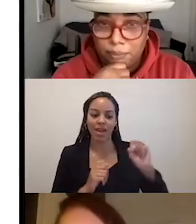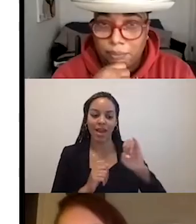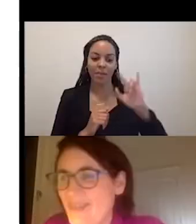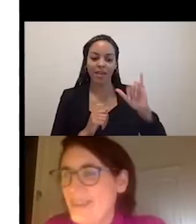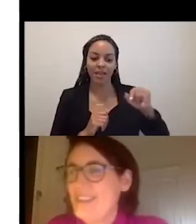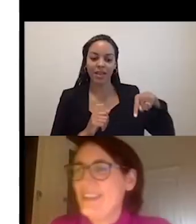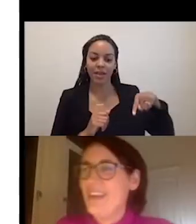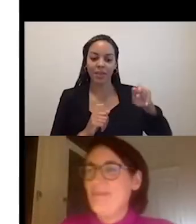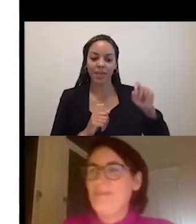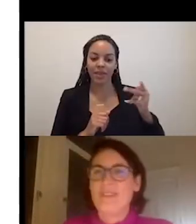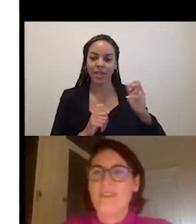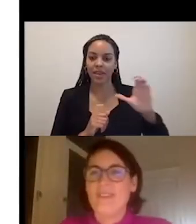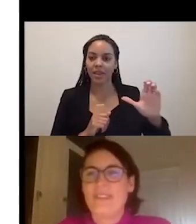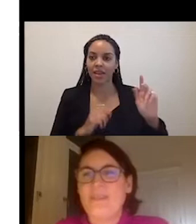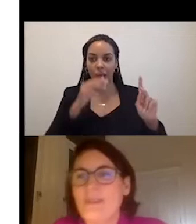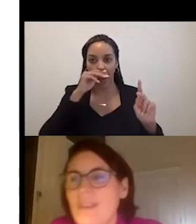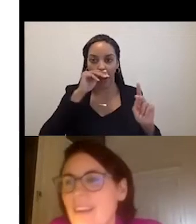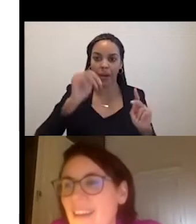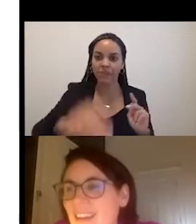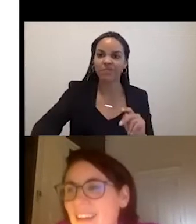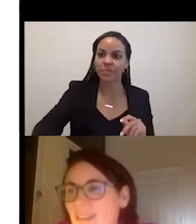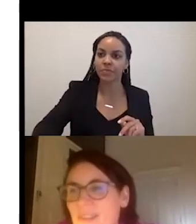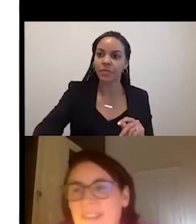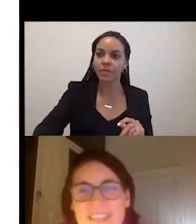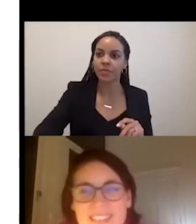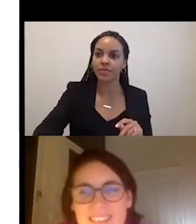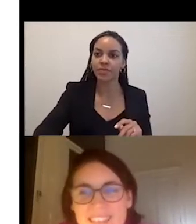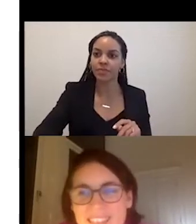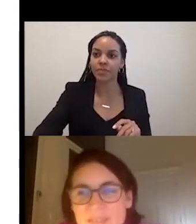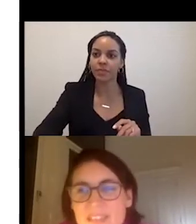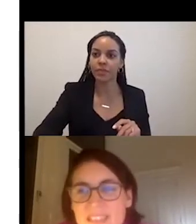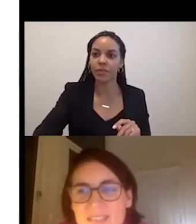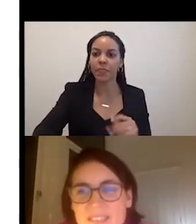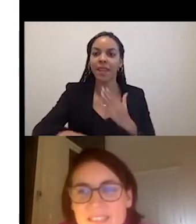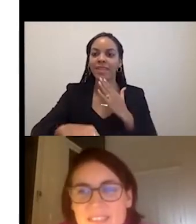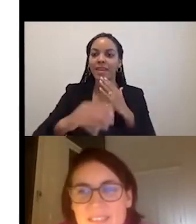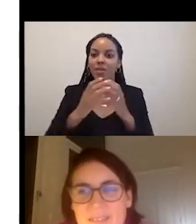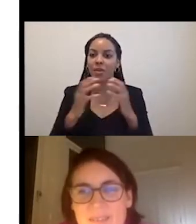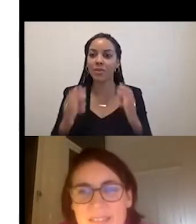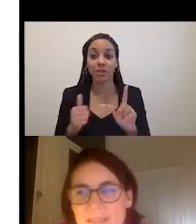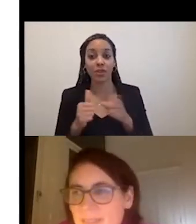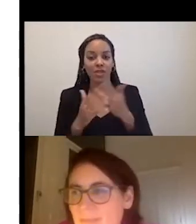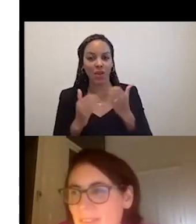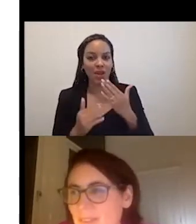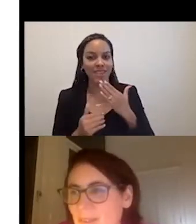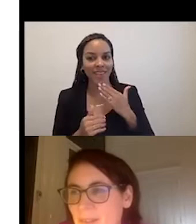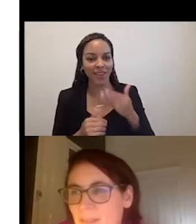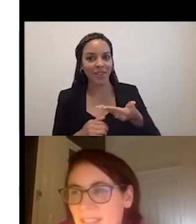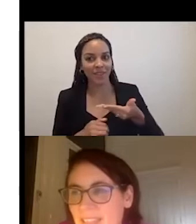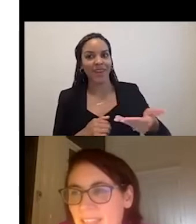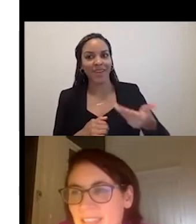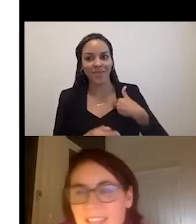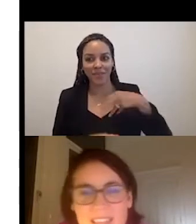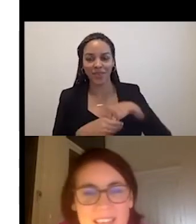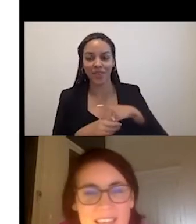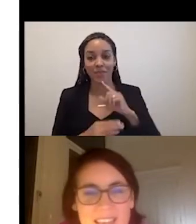Thank you so much. First of all, I want to thank Rethinking Residencies for inviting me. It's a real honor to be